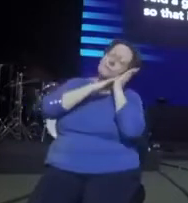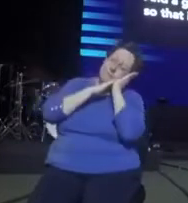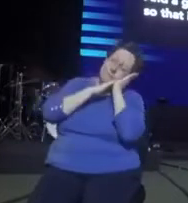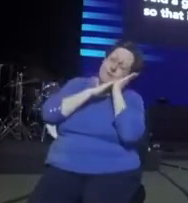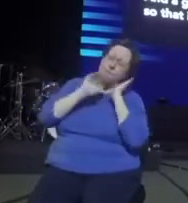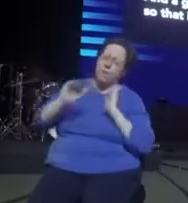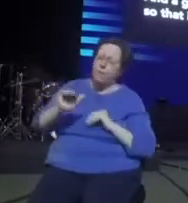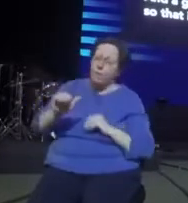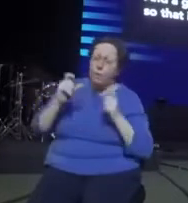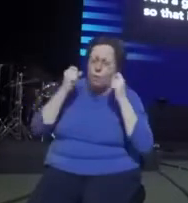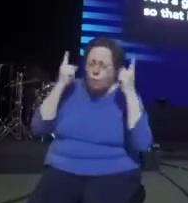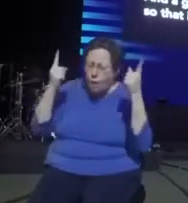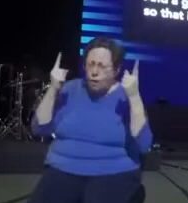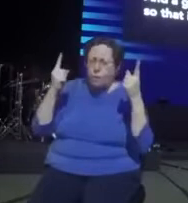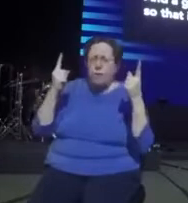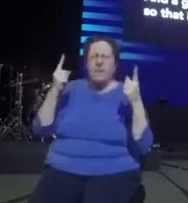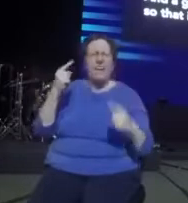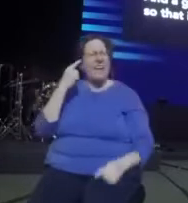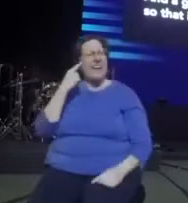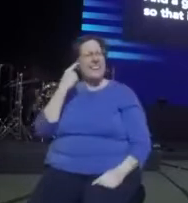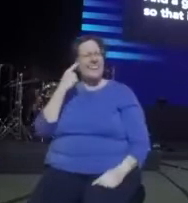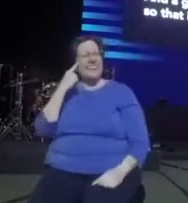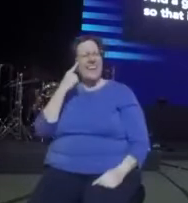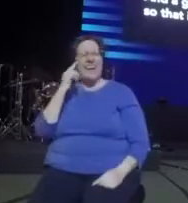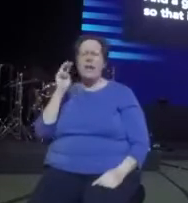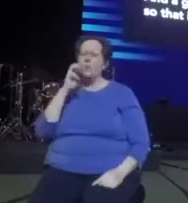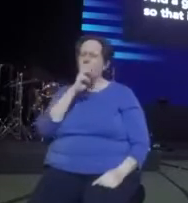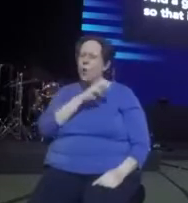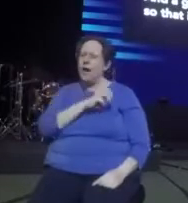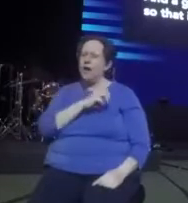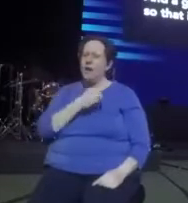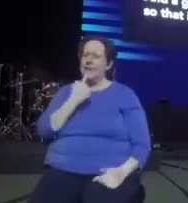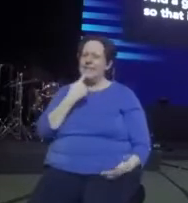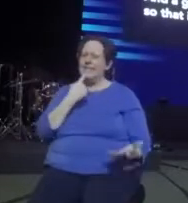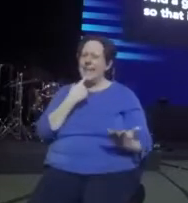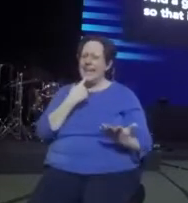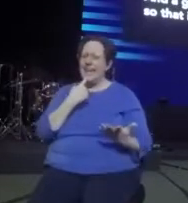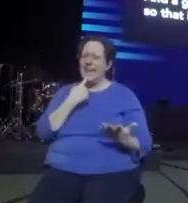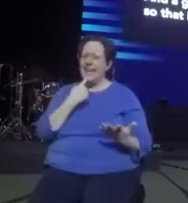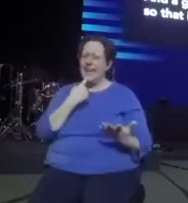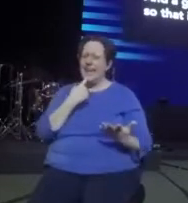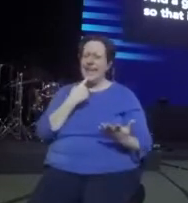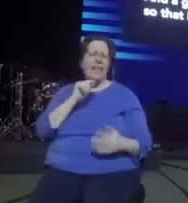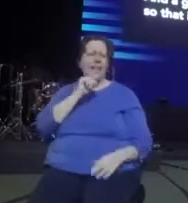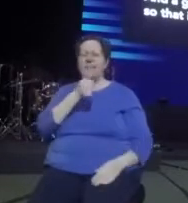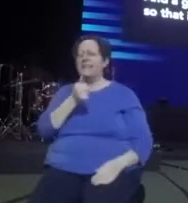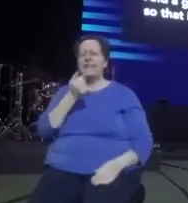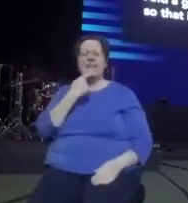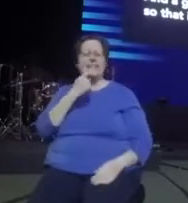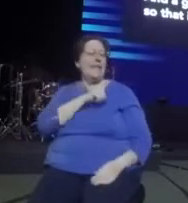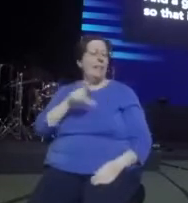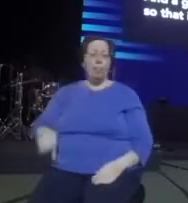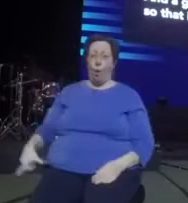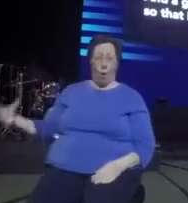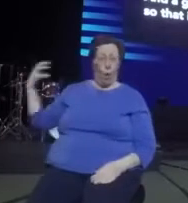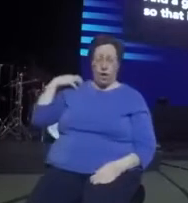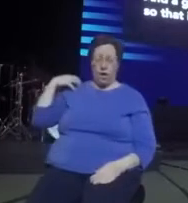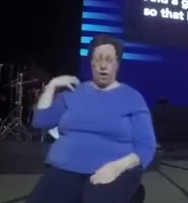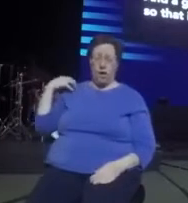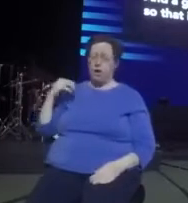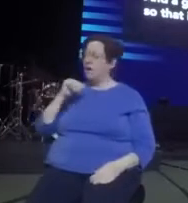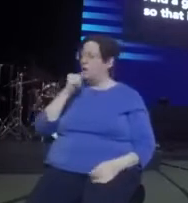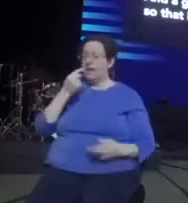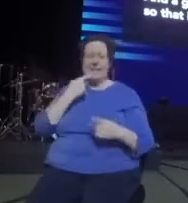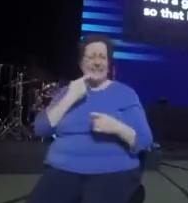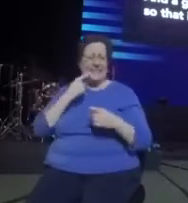him, I've always thought of this as a weird thing to say to him. They didn't call him Lord. They didn't